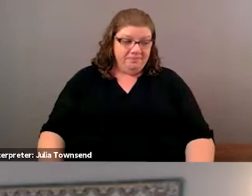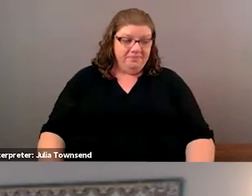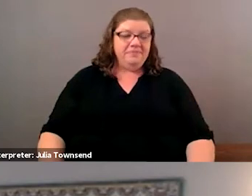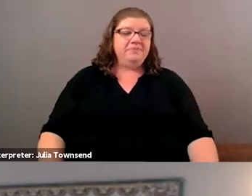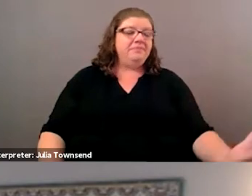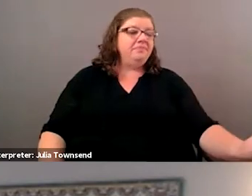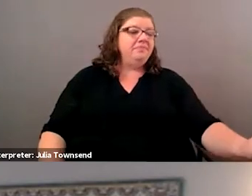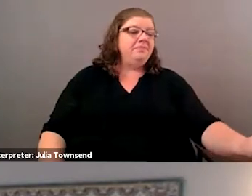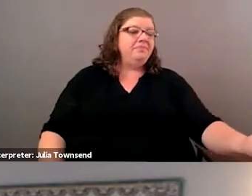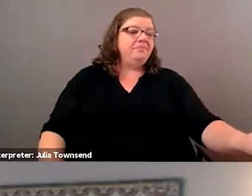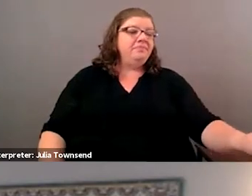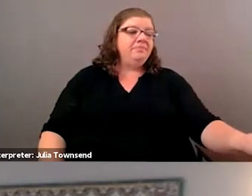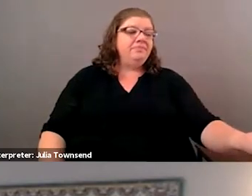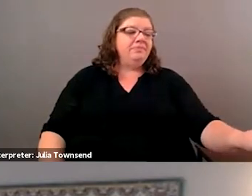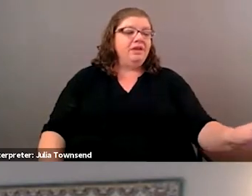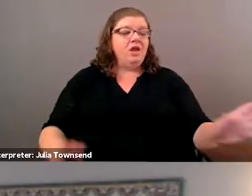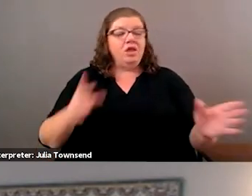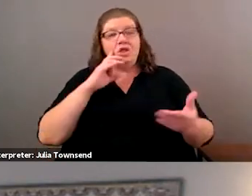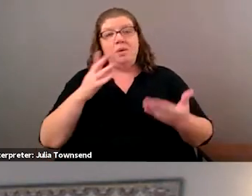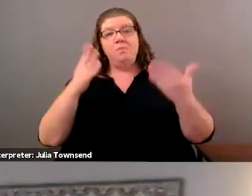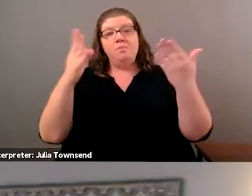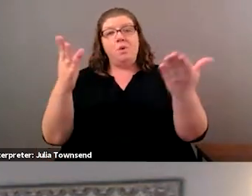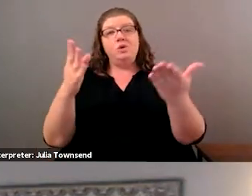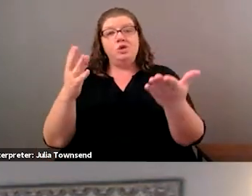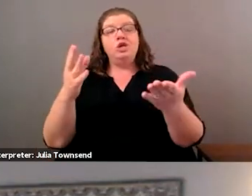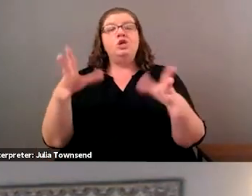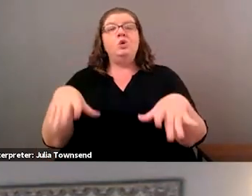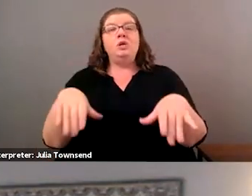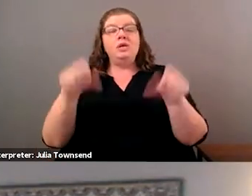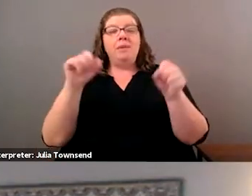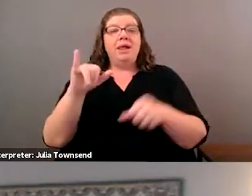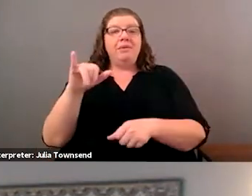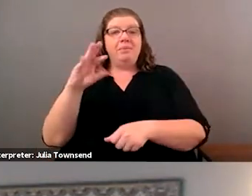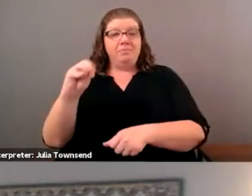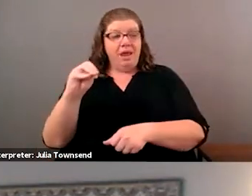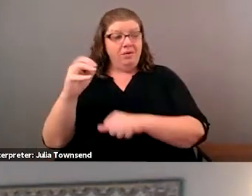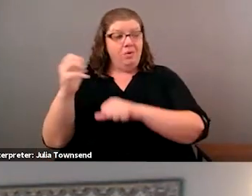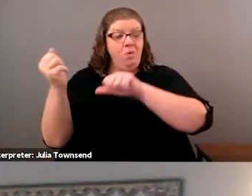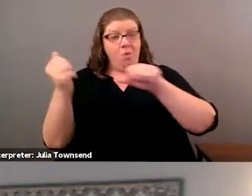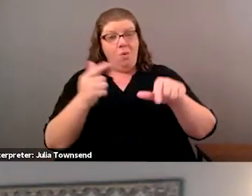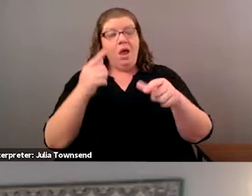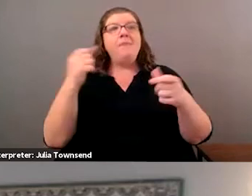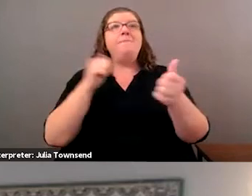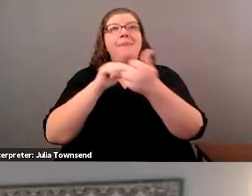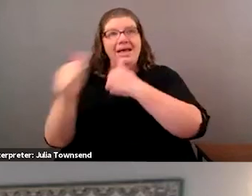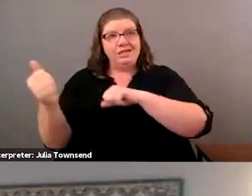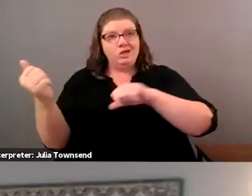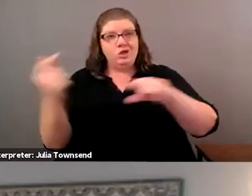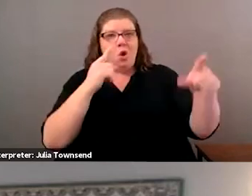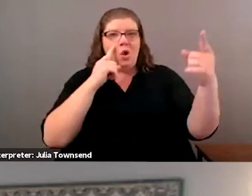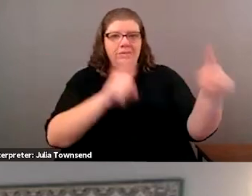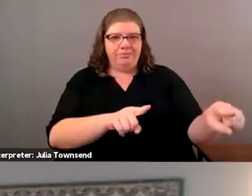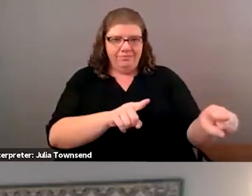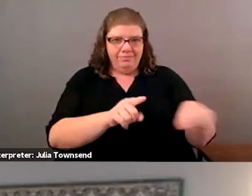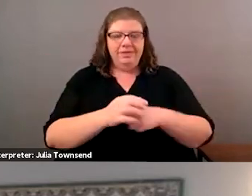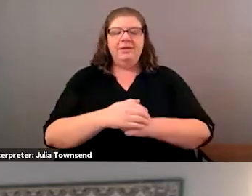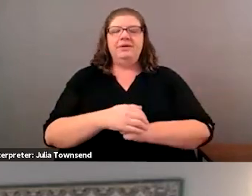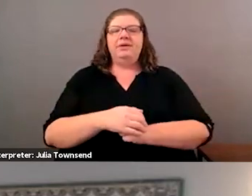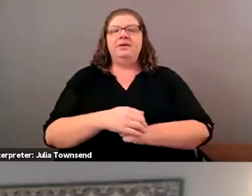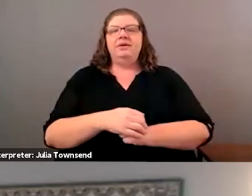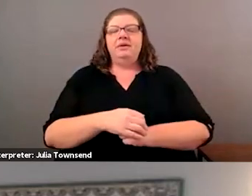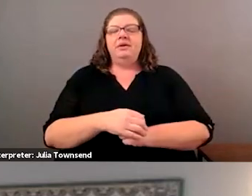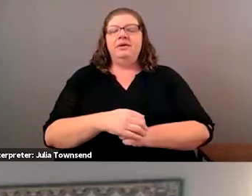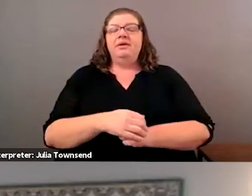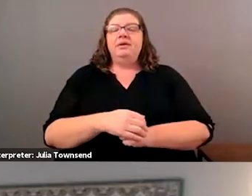The motion to adopt illustrative mathematics passes unanimously. And our last two